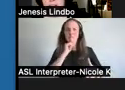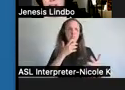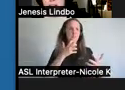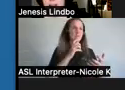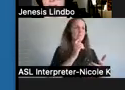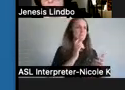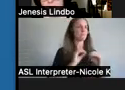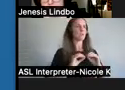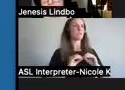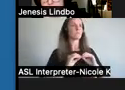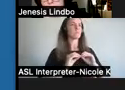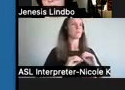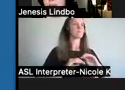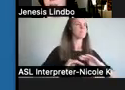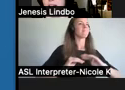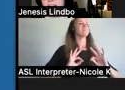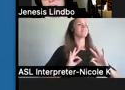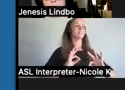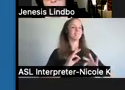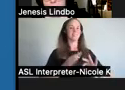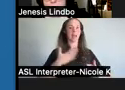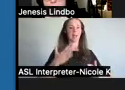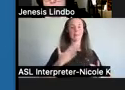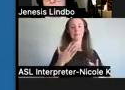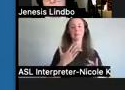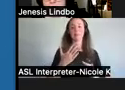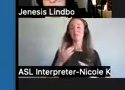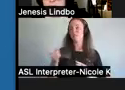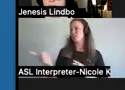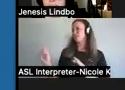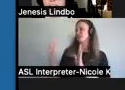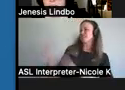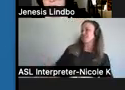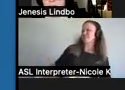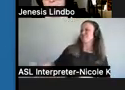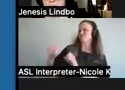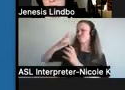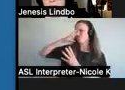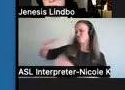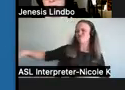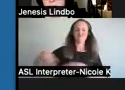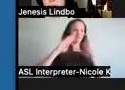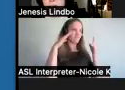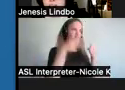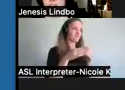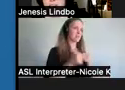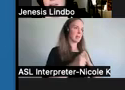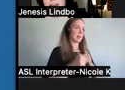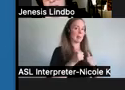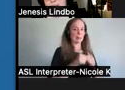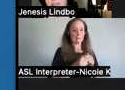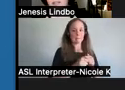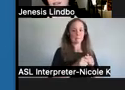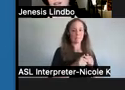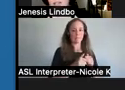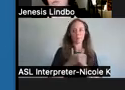meet that satisfaction level, giving up on other activities, use of gaming to